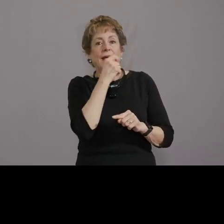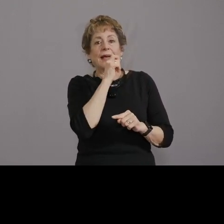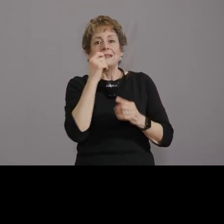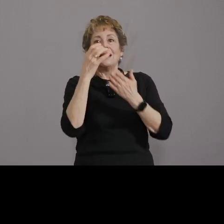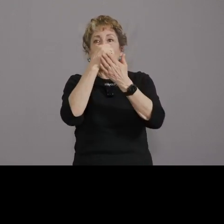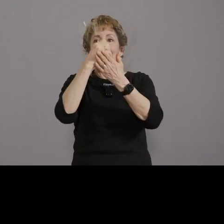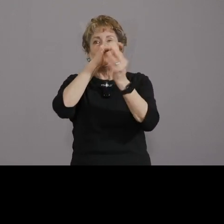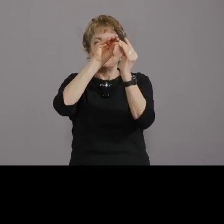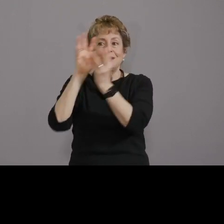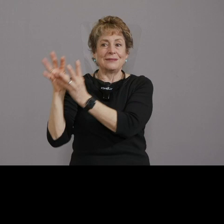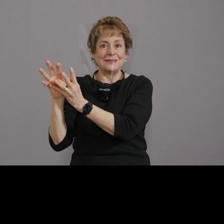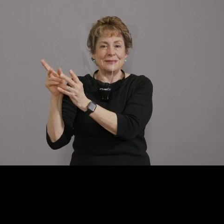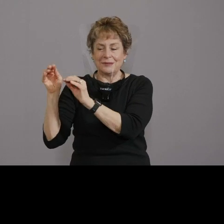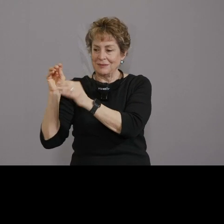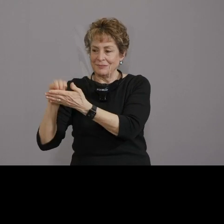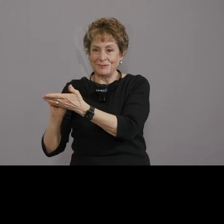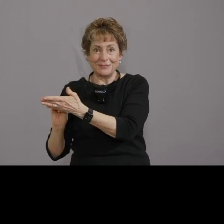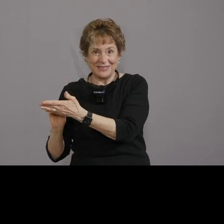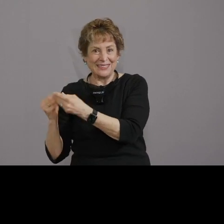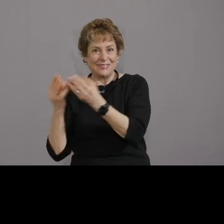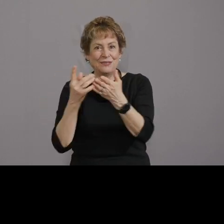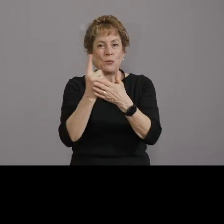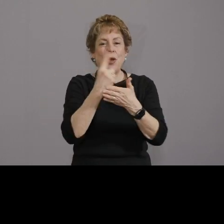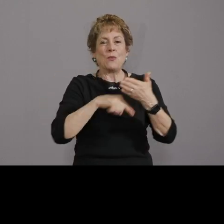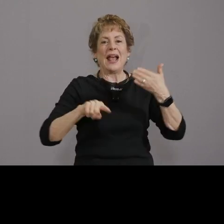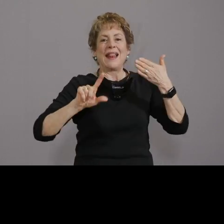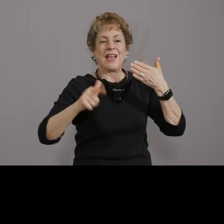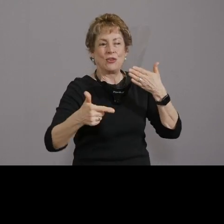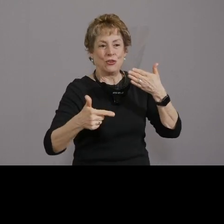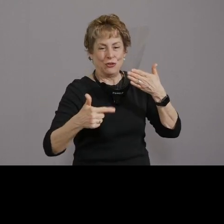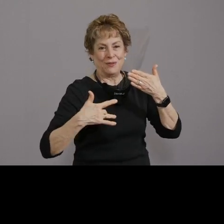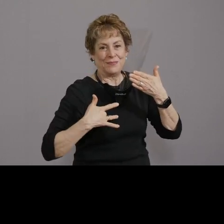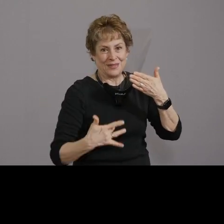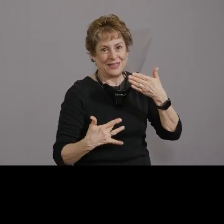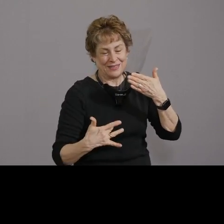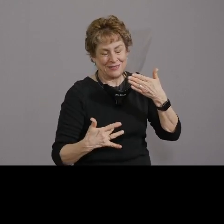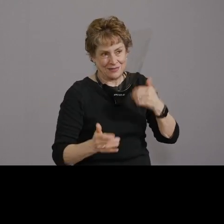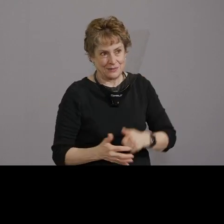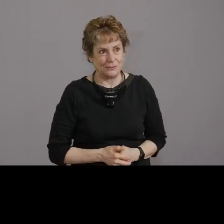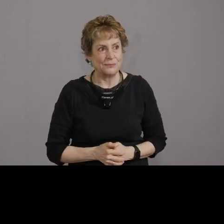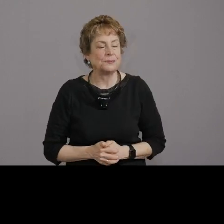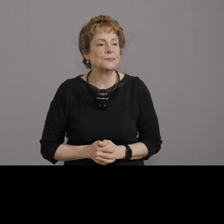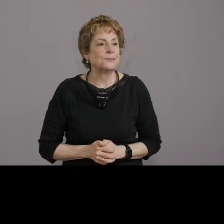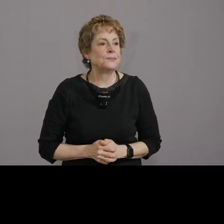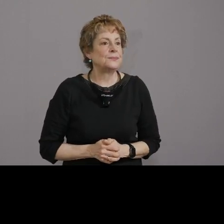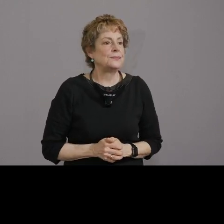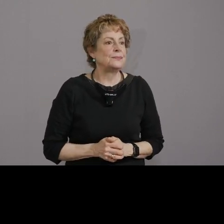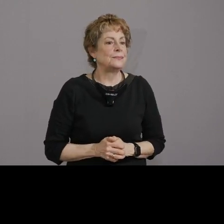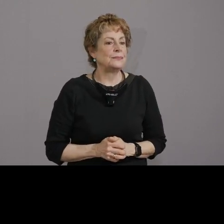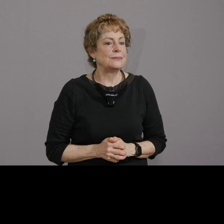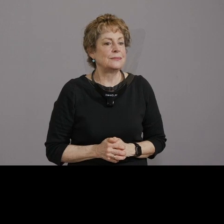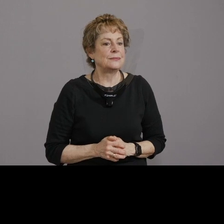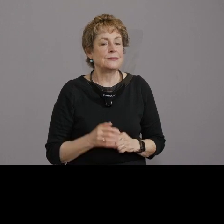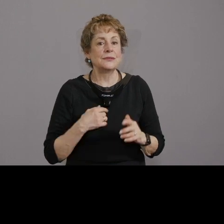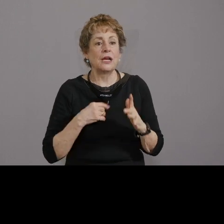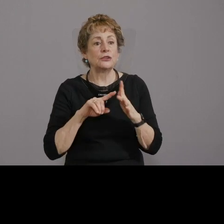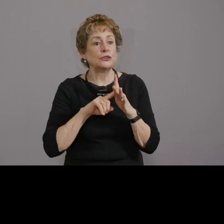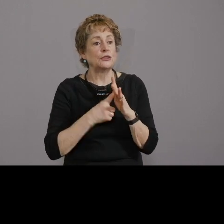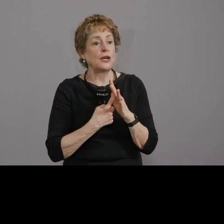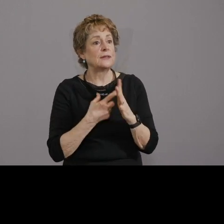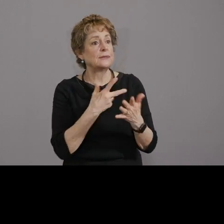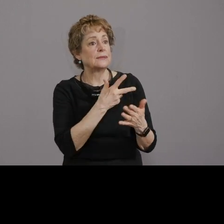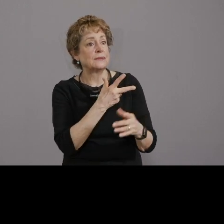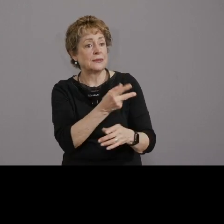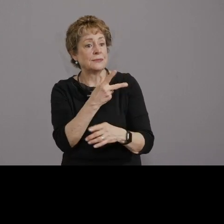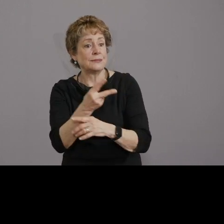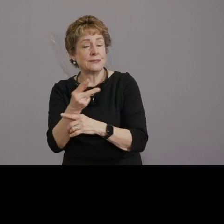So now I'll provide some updates on COVID-19 vaccine and implementation of our program here in Arizona.